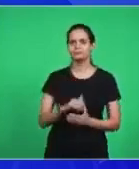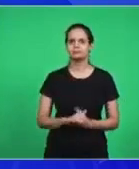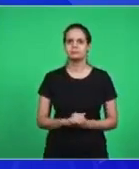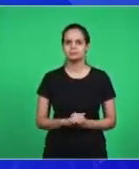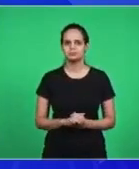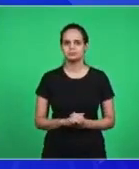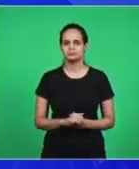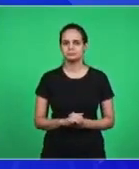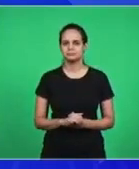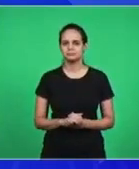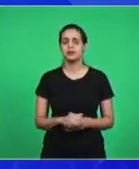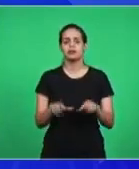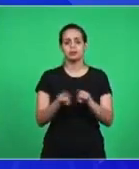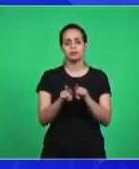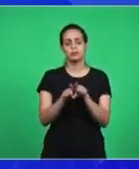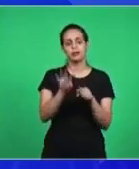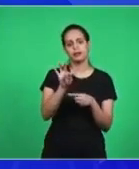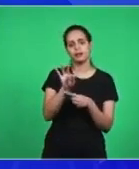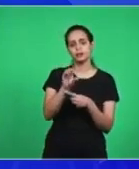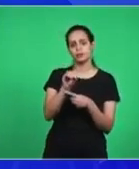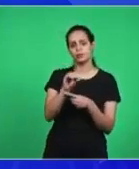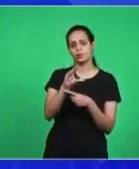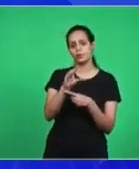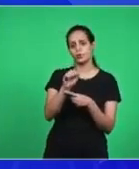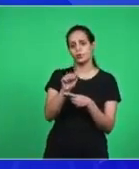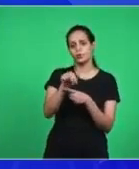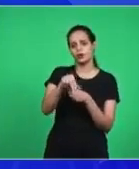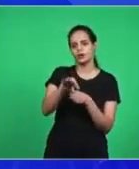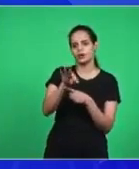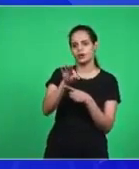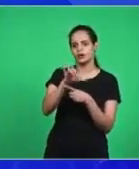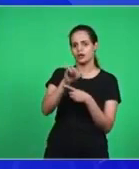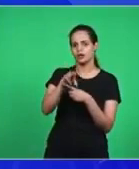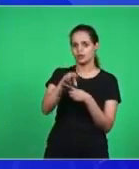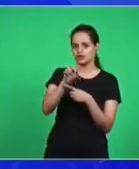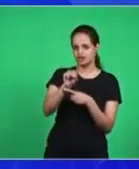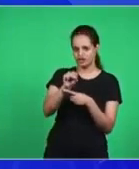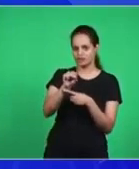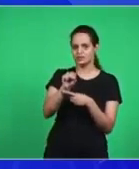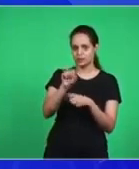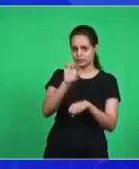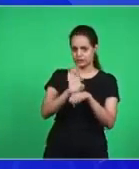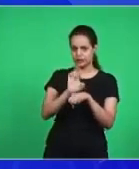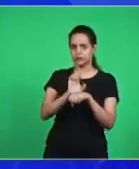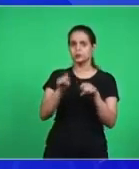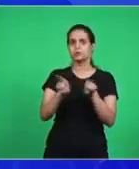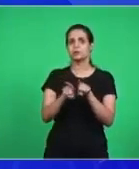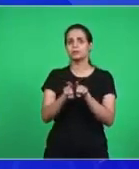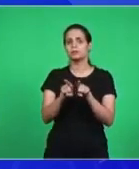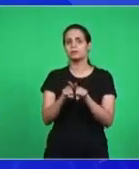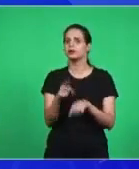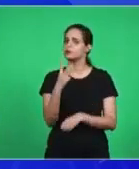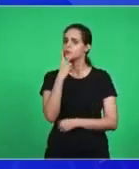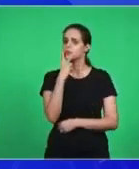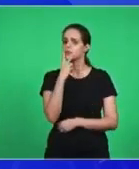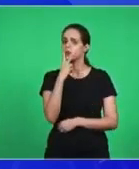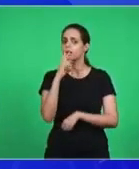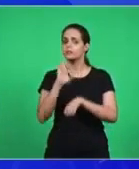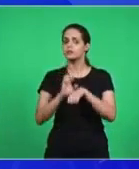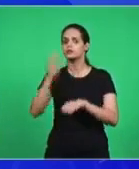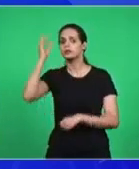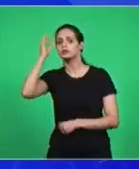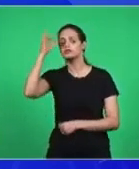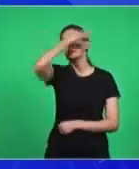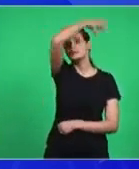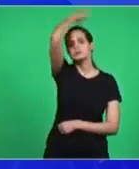baptisms in the city of Lavandeira in Tocantins. There was a baptism there. In the city of Victoria, in Espírito Santo, we have